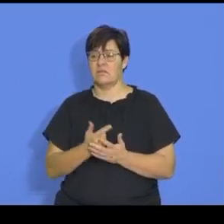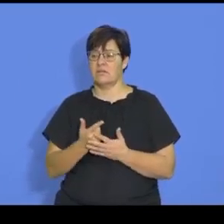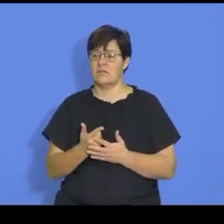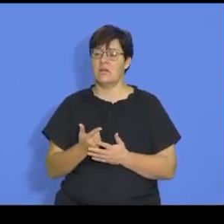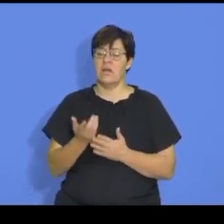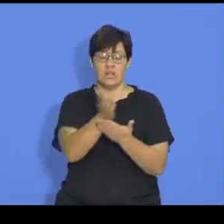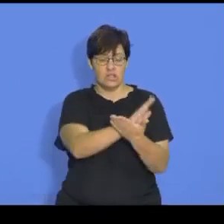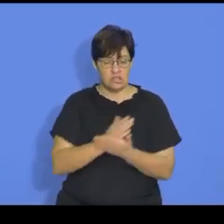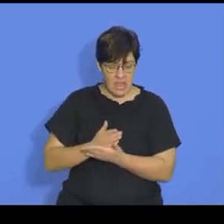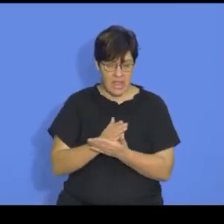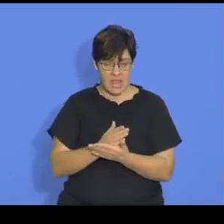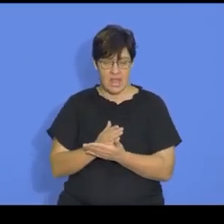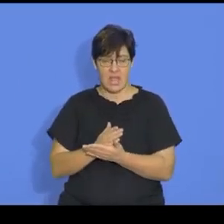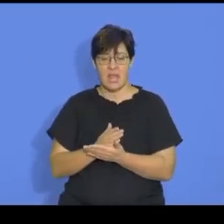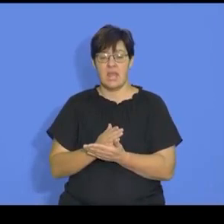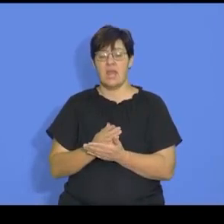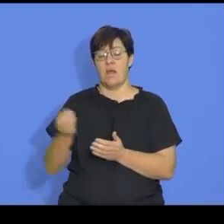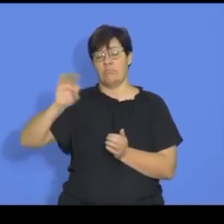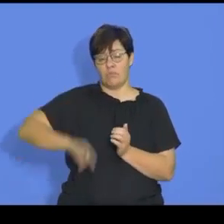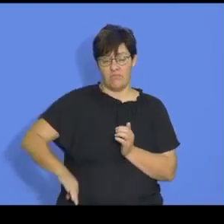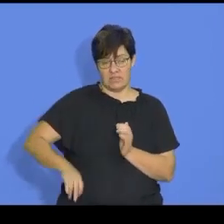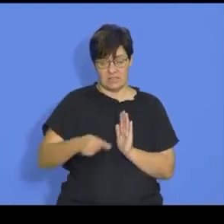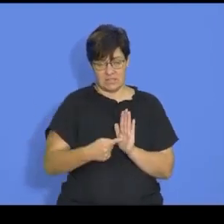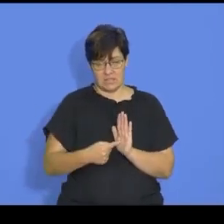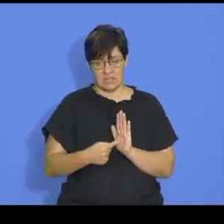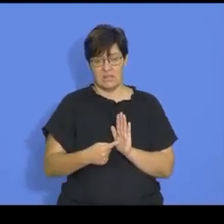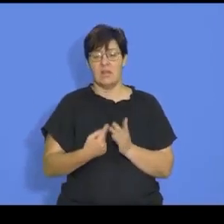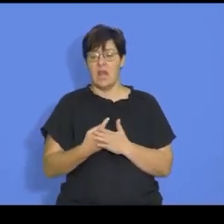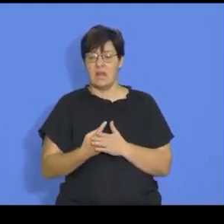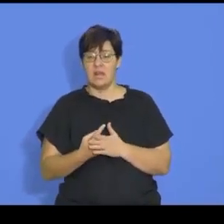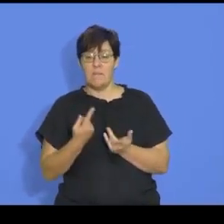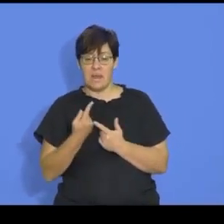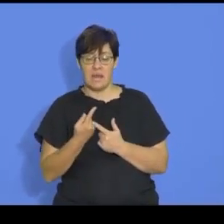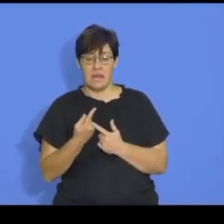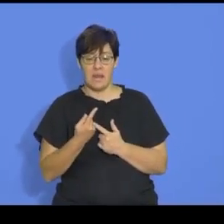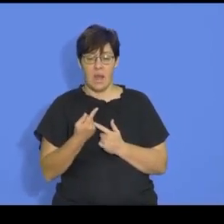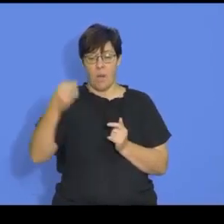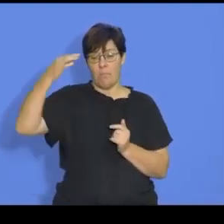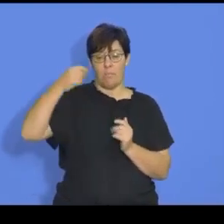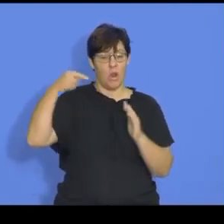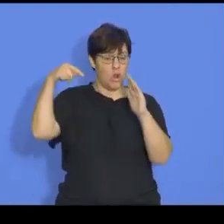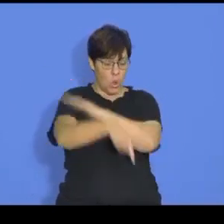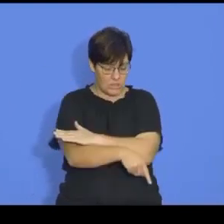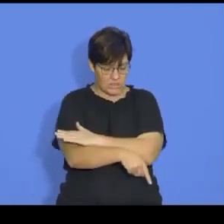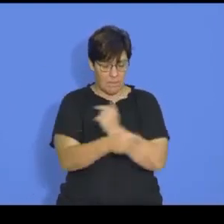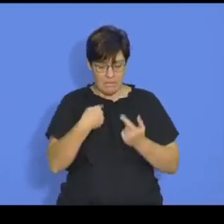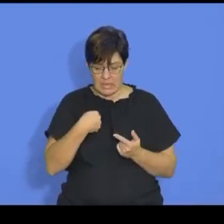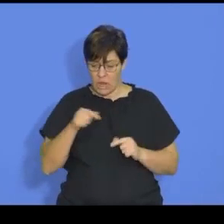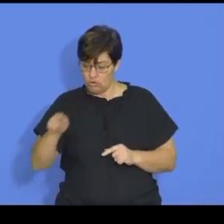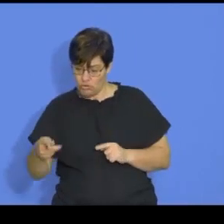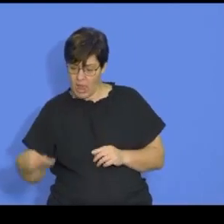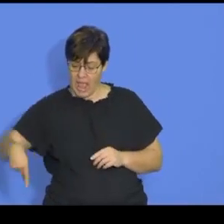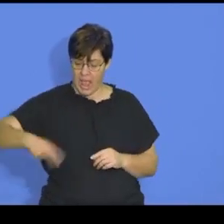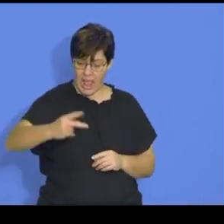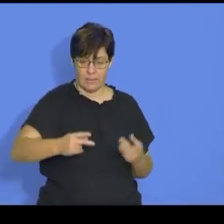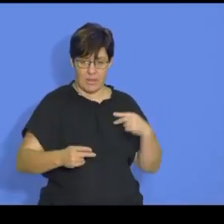capital. Sharing of remaining profits, or in the case of a loss, how is that loss going to be